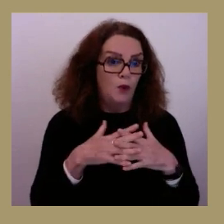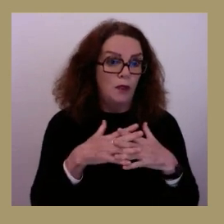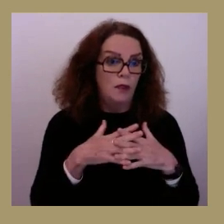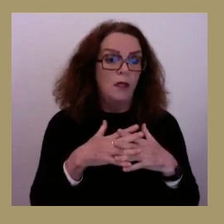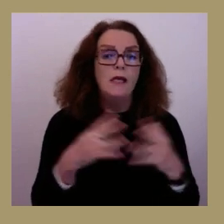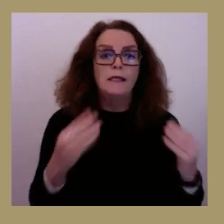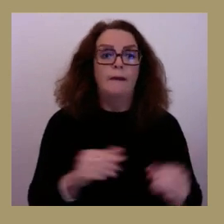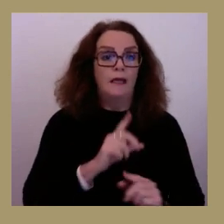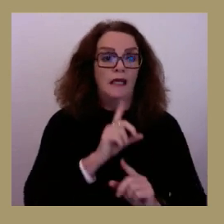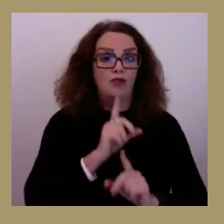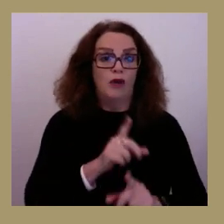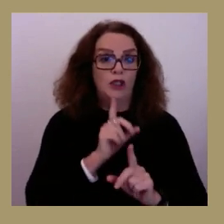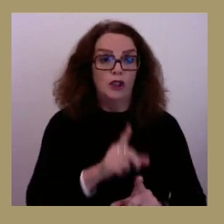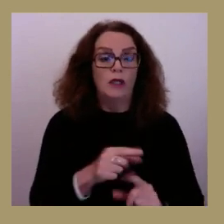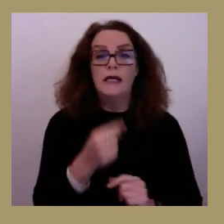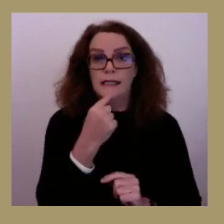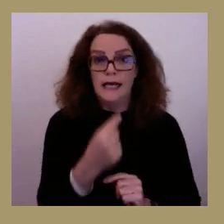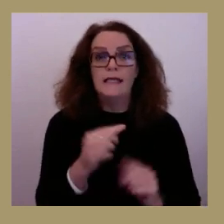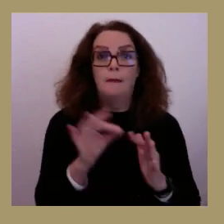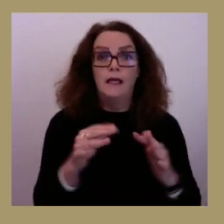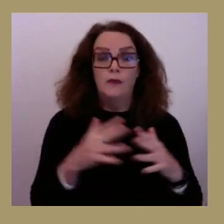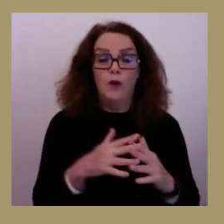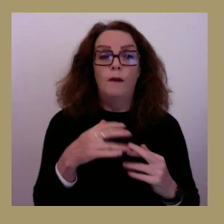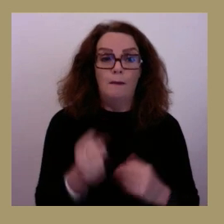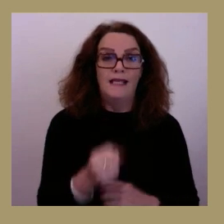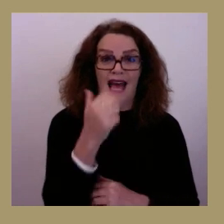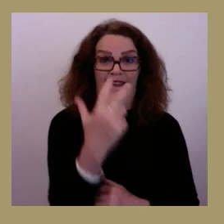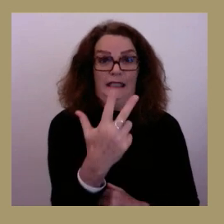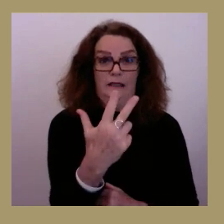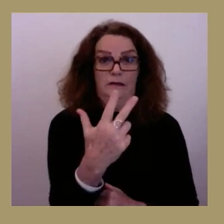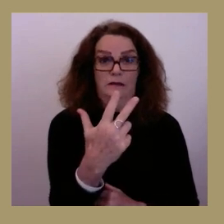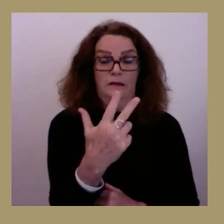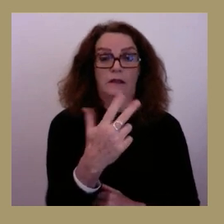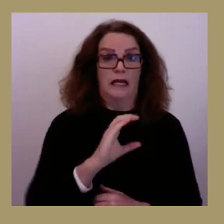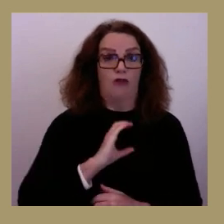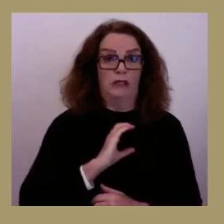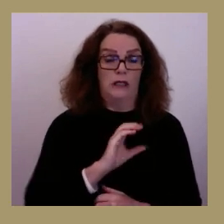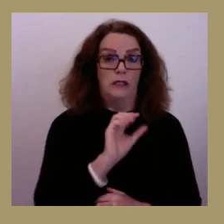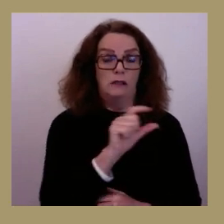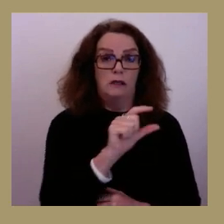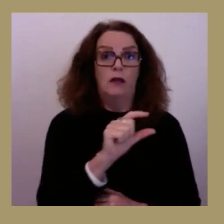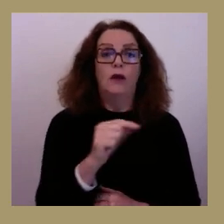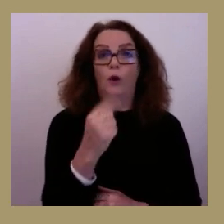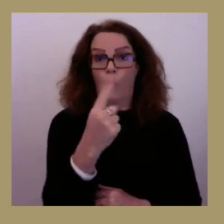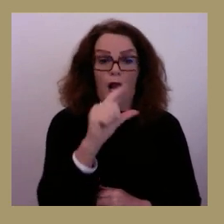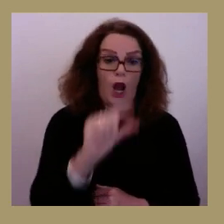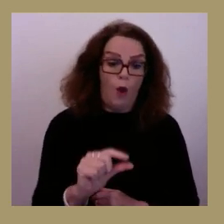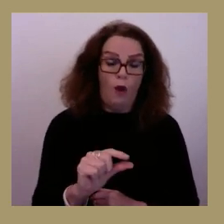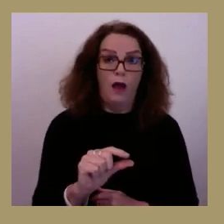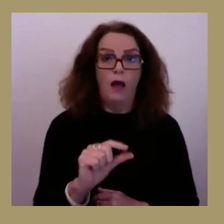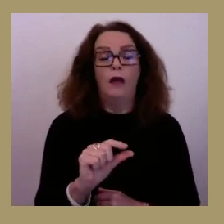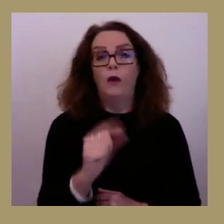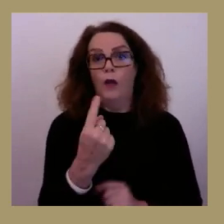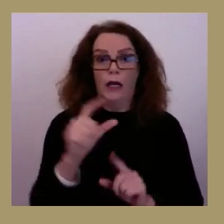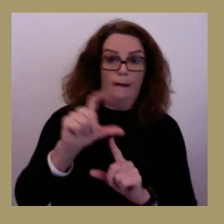instructional copies saying that passwords must be at least 8 characters long, and they must include 1 lowercase character and 1 uppercase character